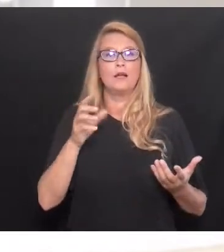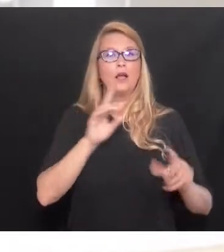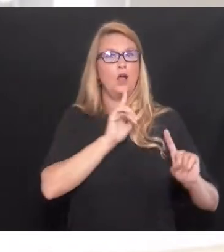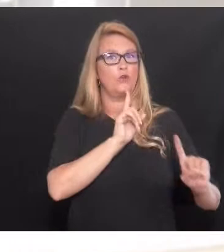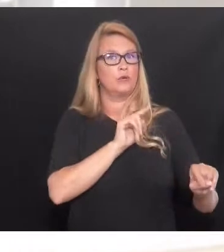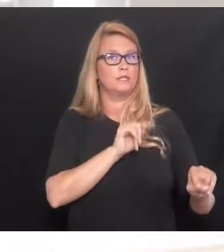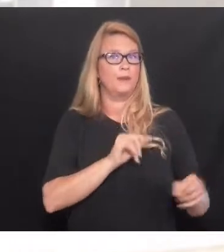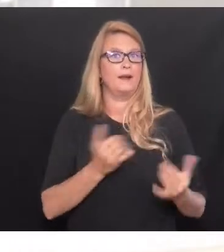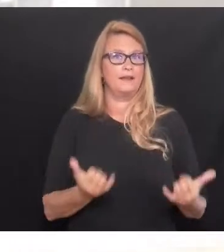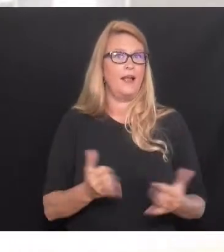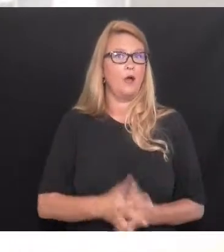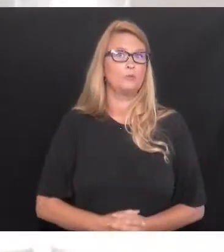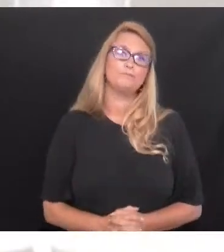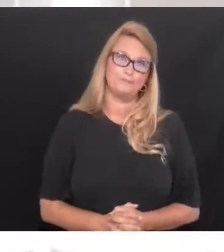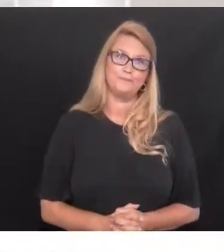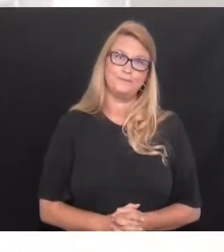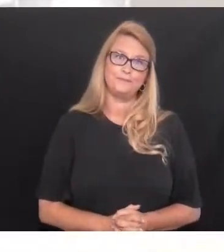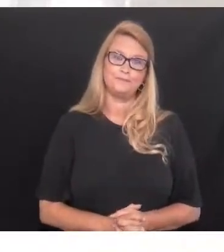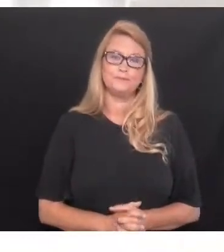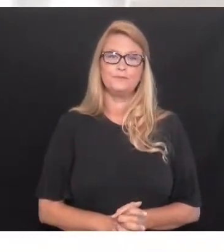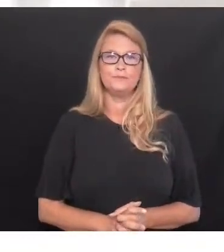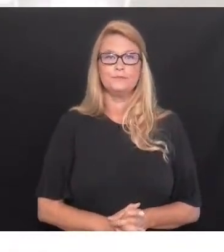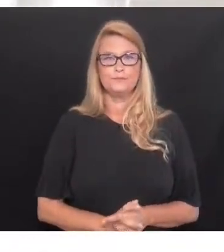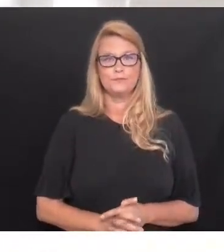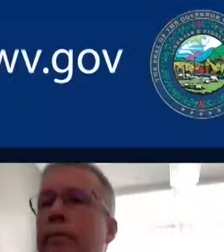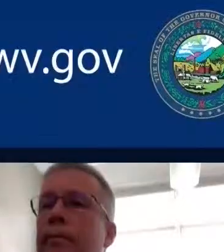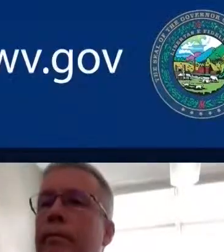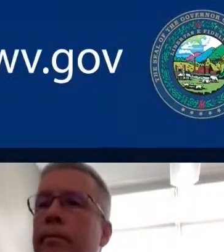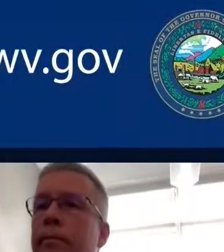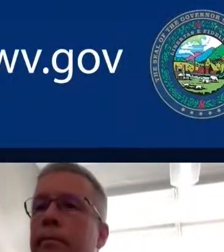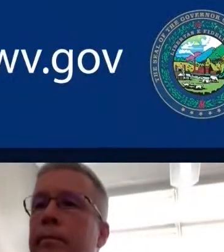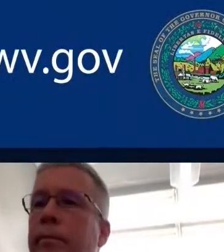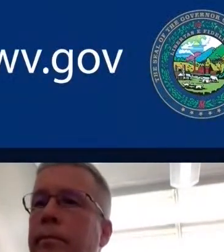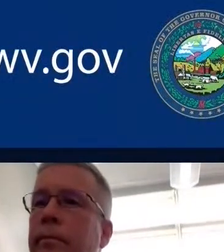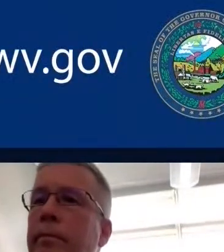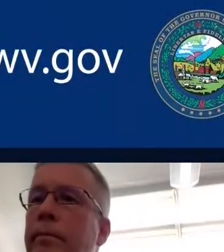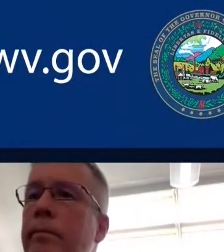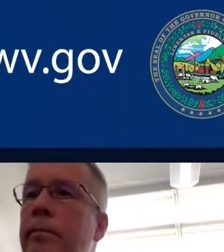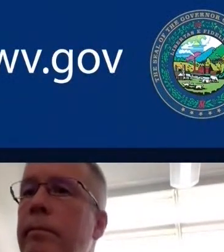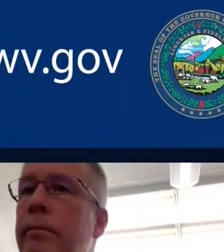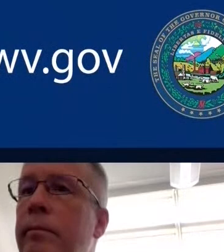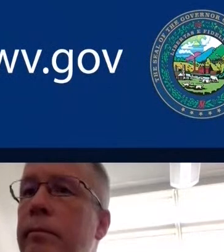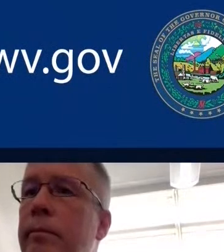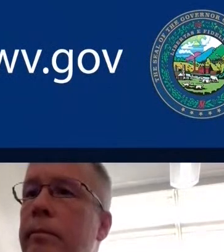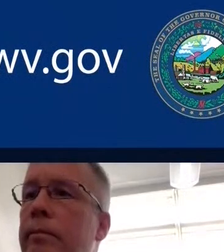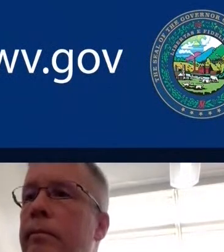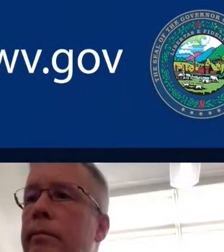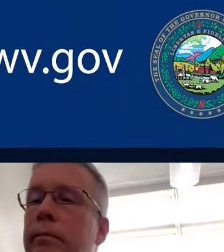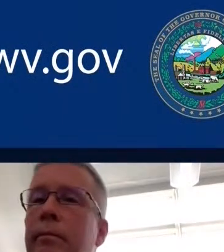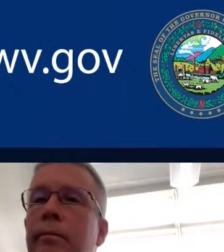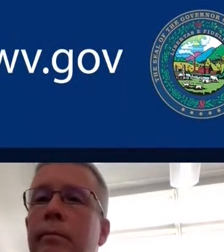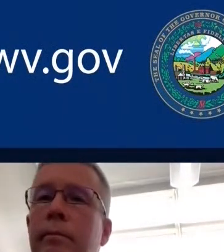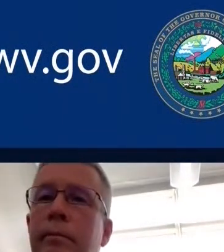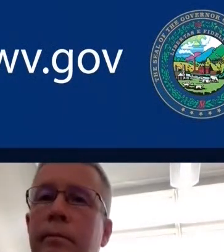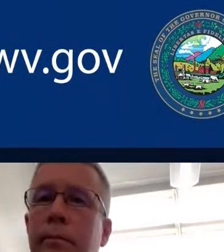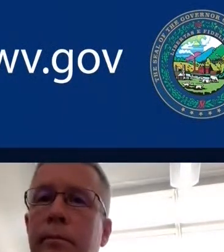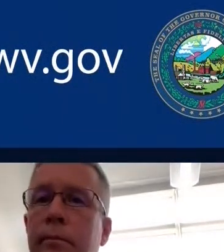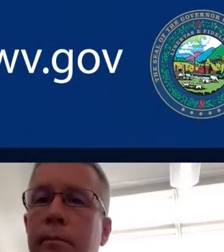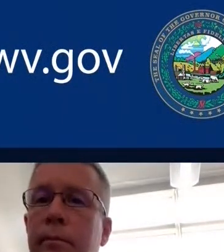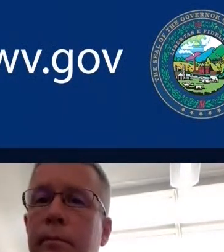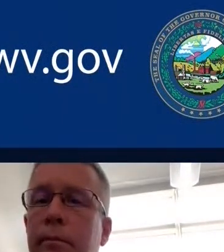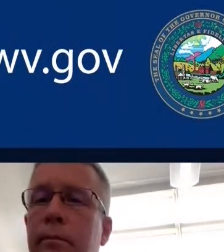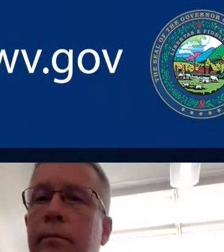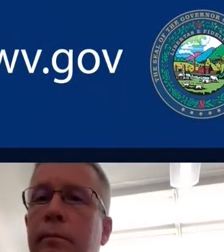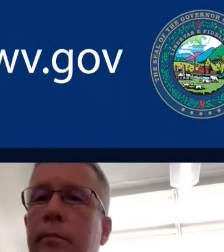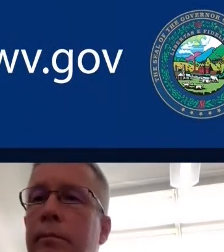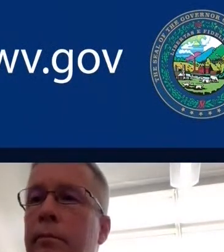response. Thank you. Thank you, sir. Dr. Inamjad, our state health officer, is also joining us today and is available for questions. Secretary Bill Crouch